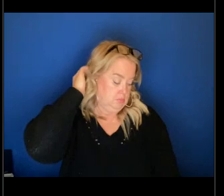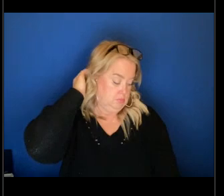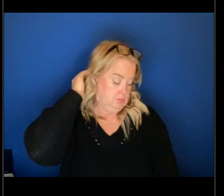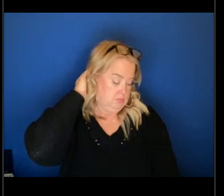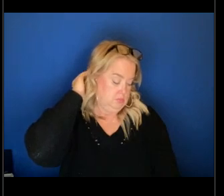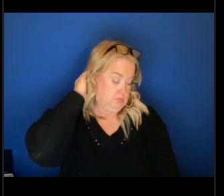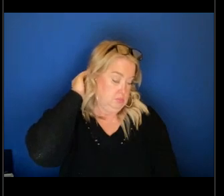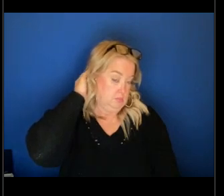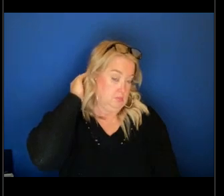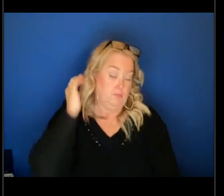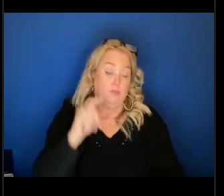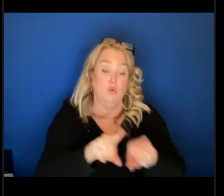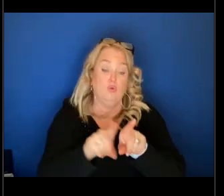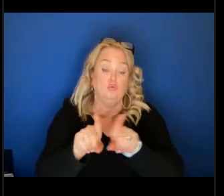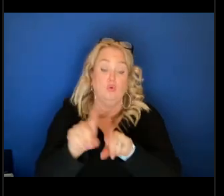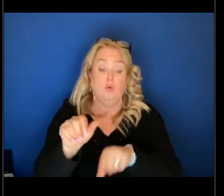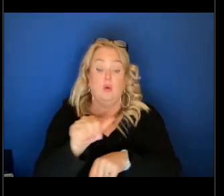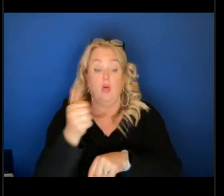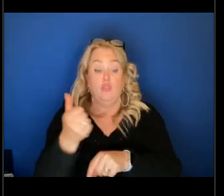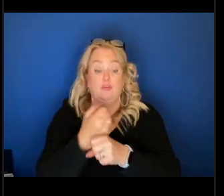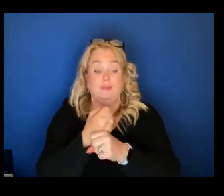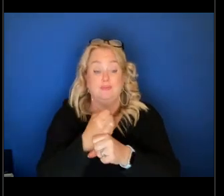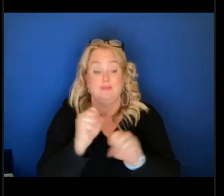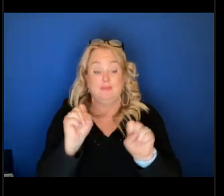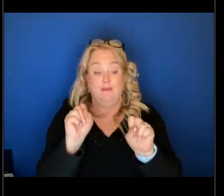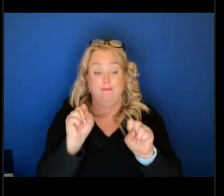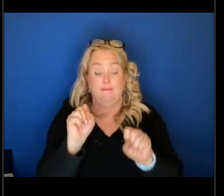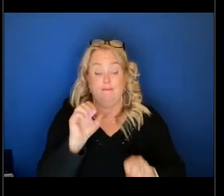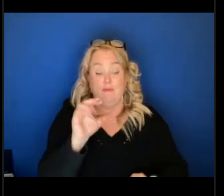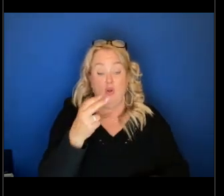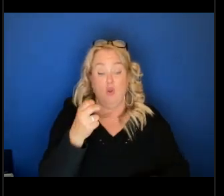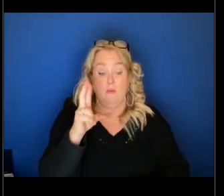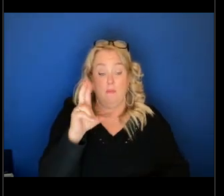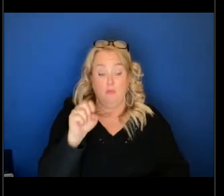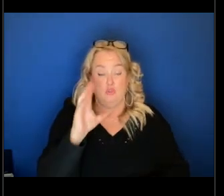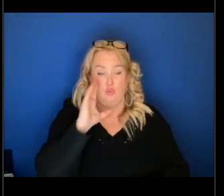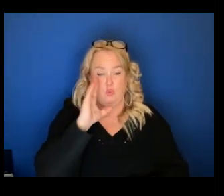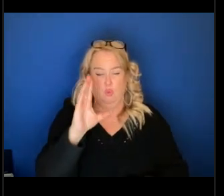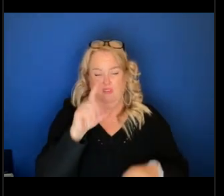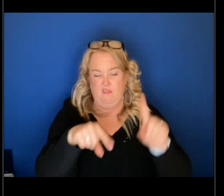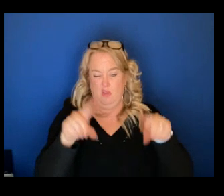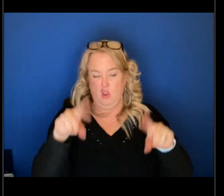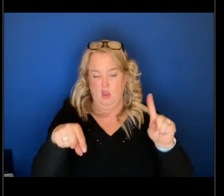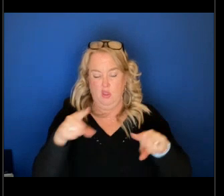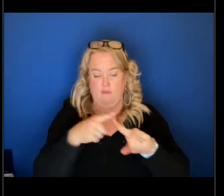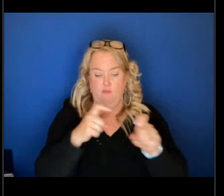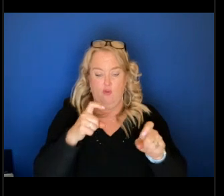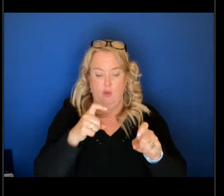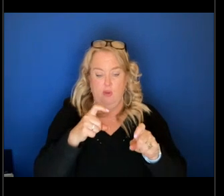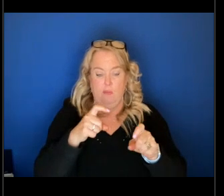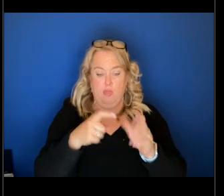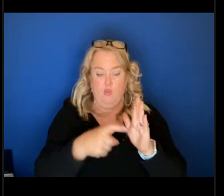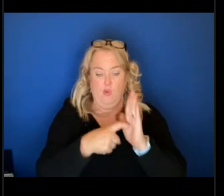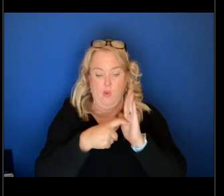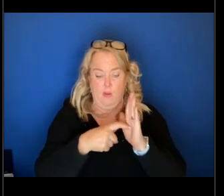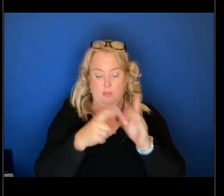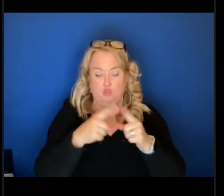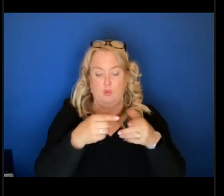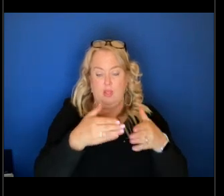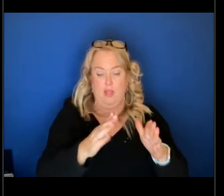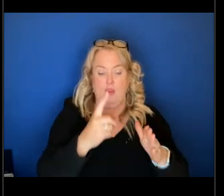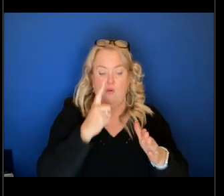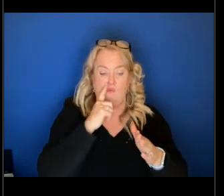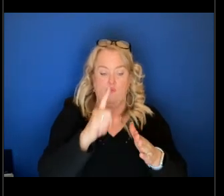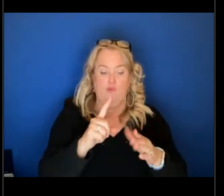that other safe harbors will vary from an absolute requirement to a range of allowable